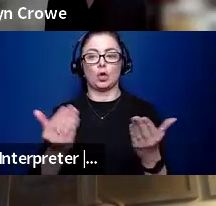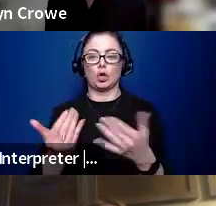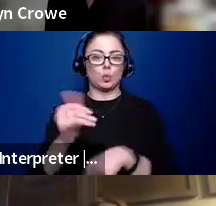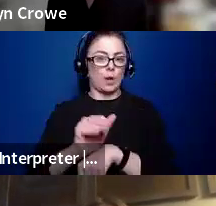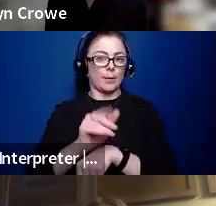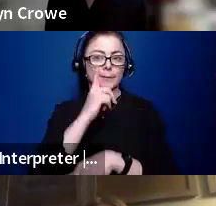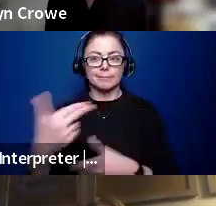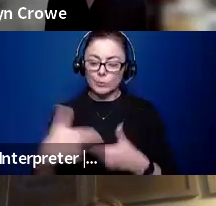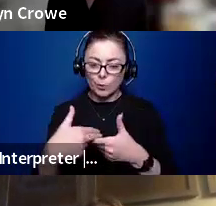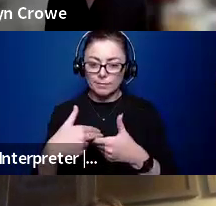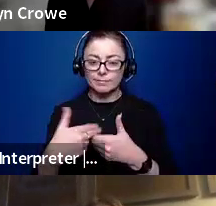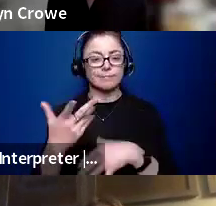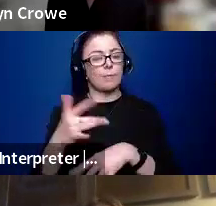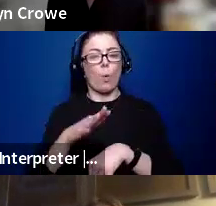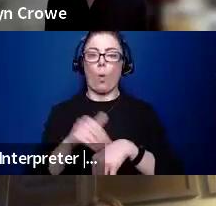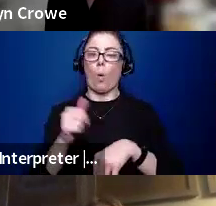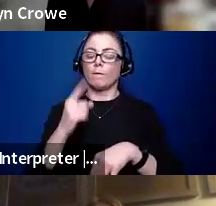today. Our stories are